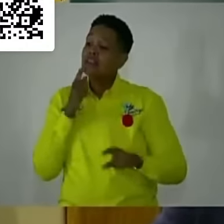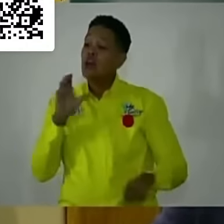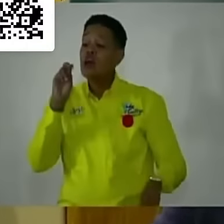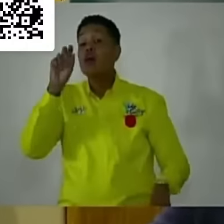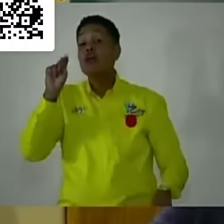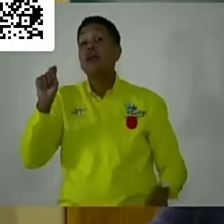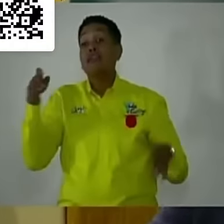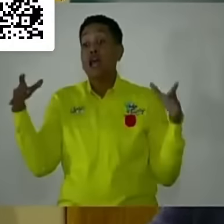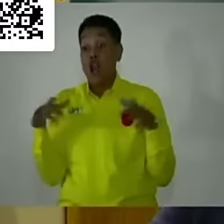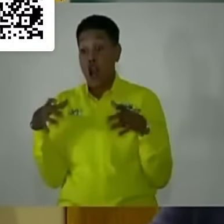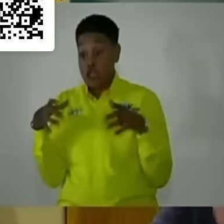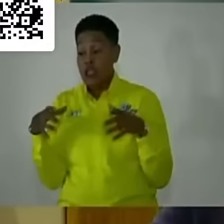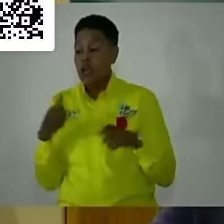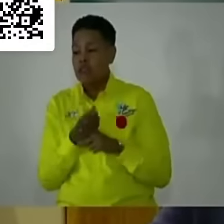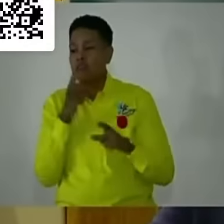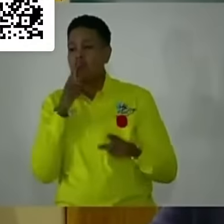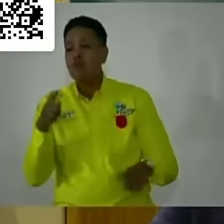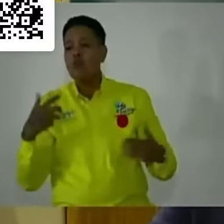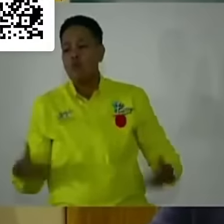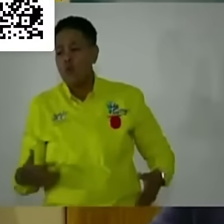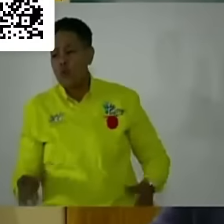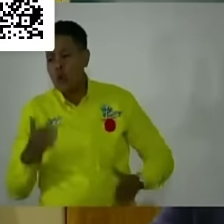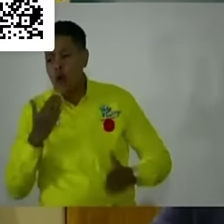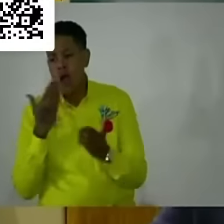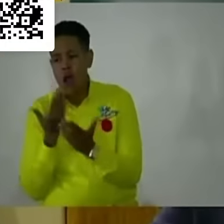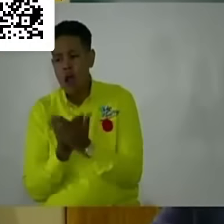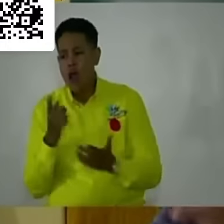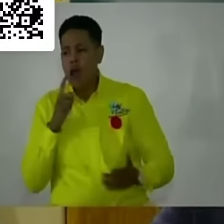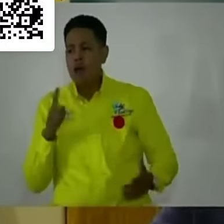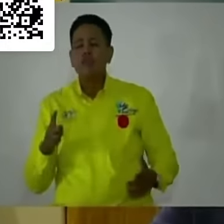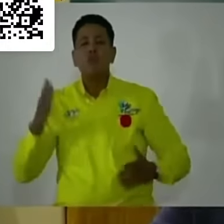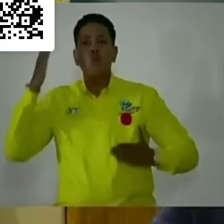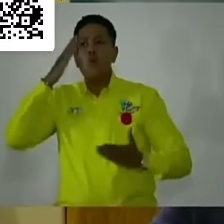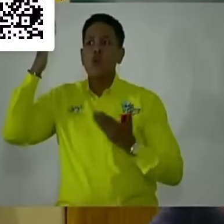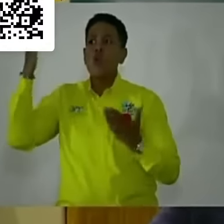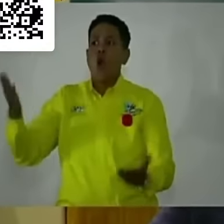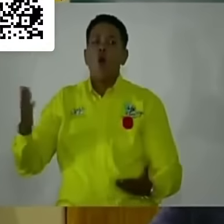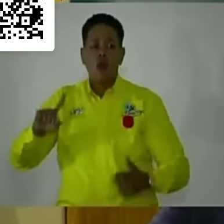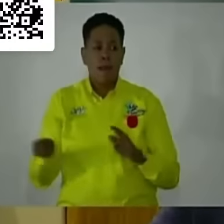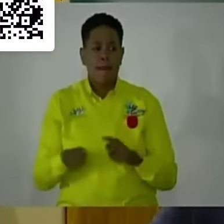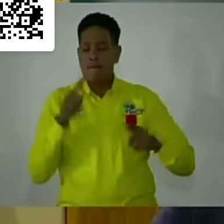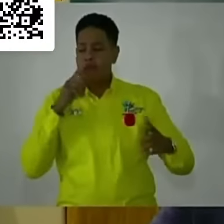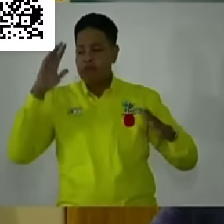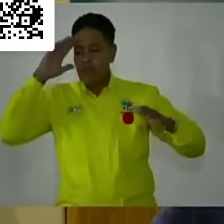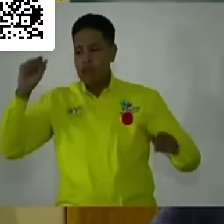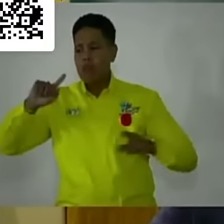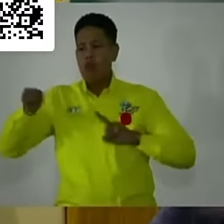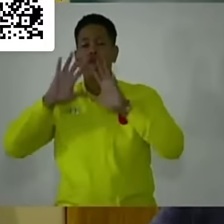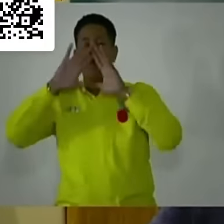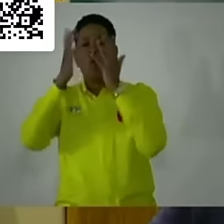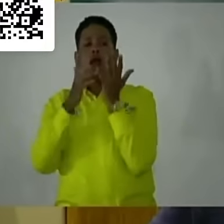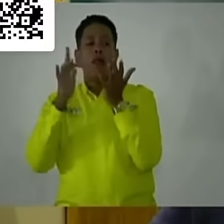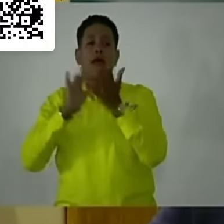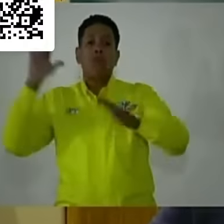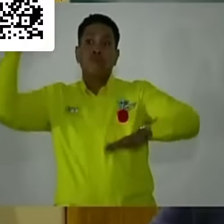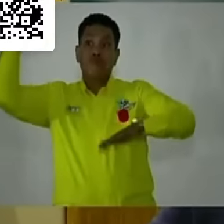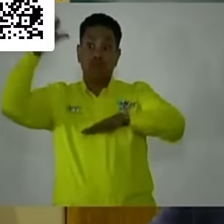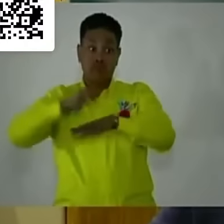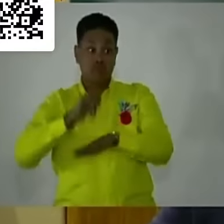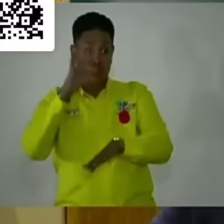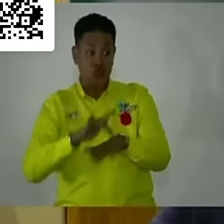cluster is so well renowned that when the president of the World Bank visited